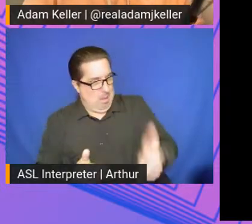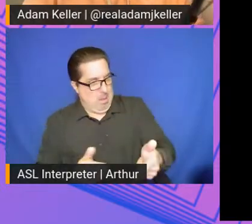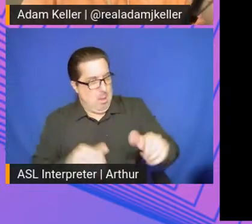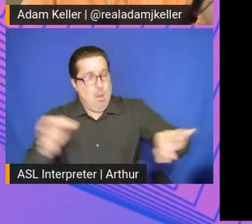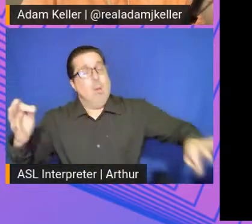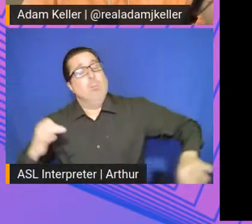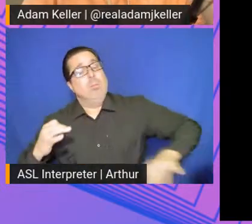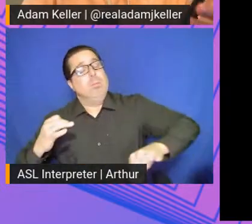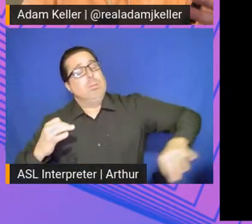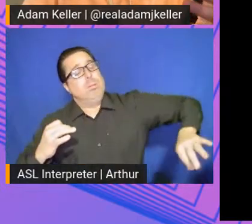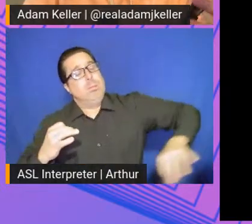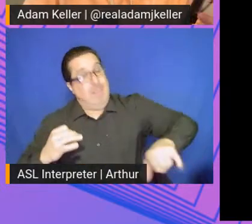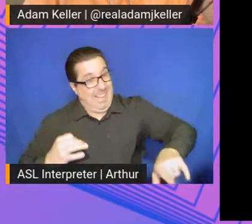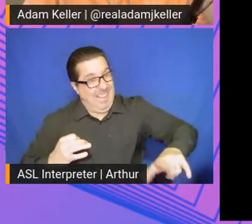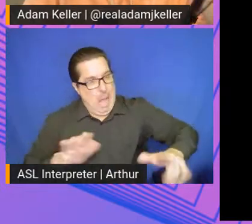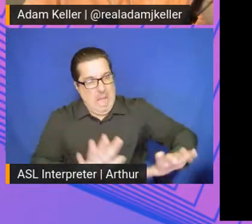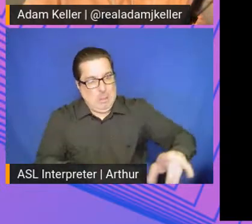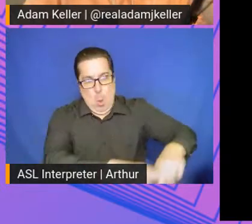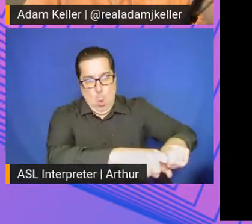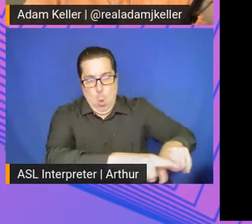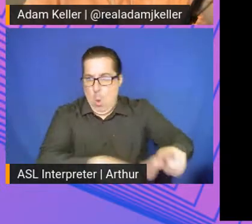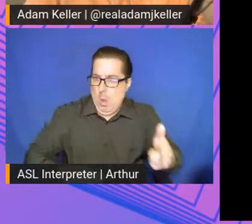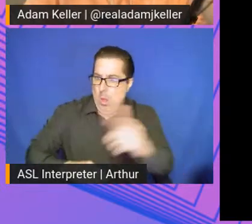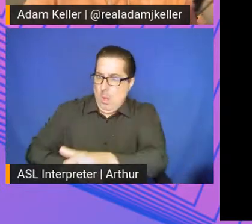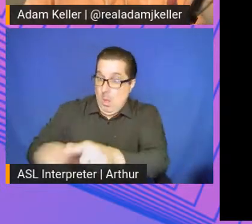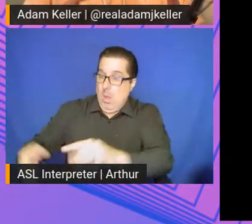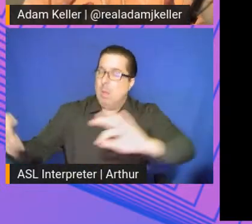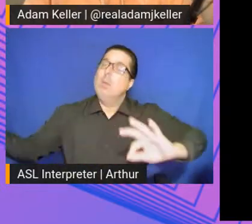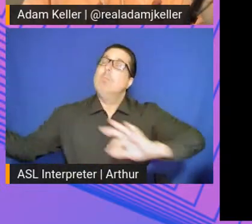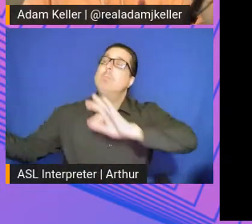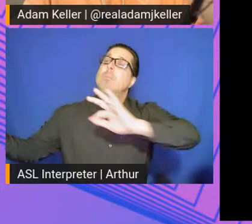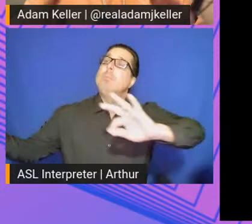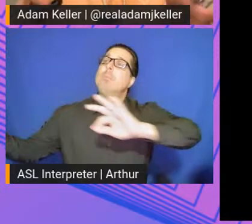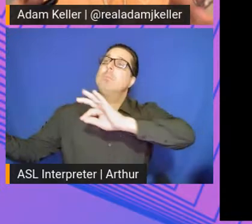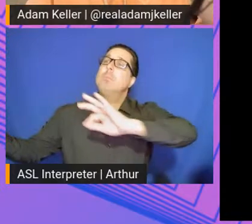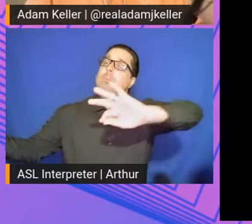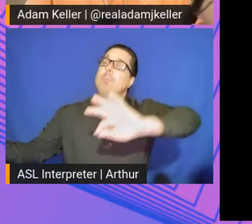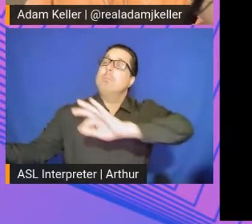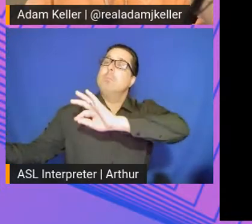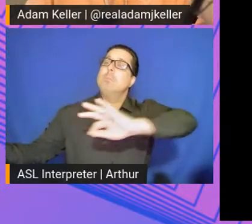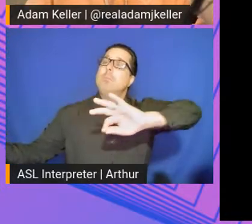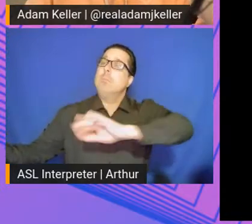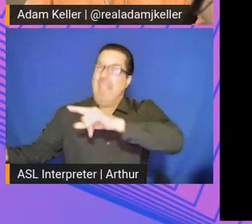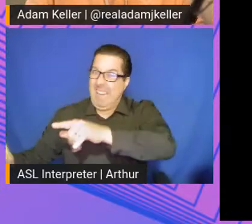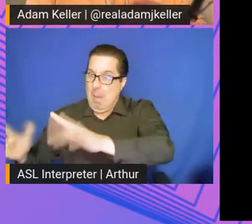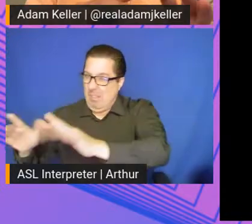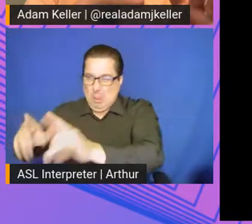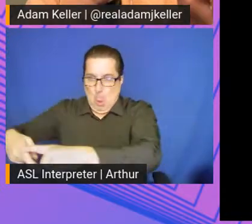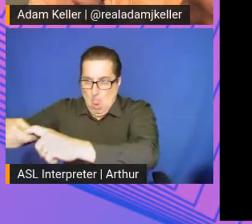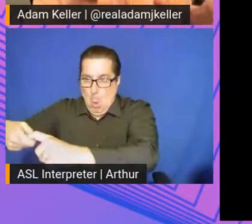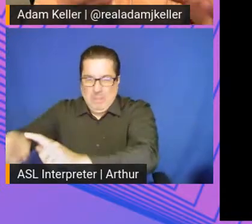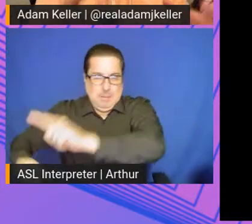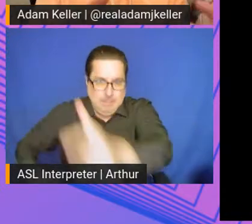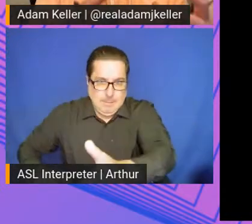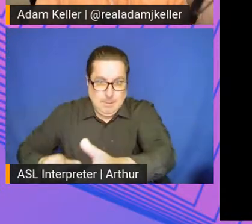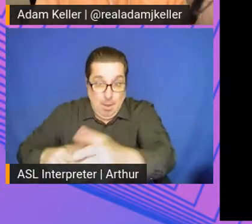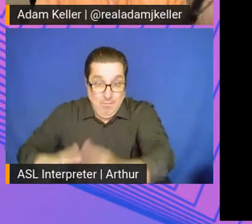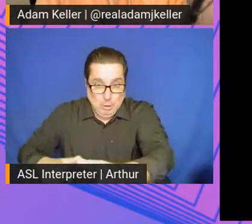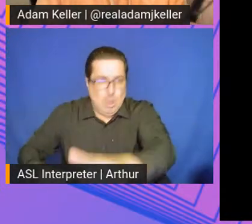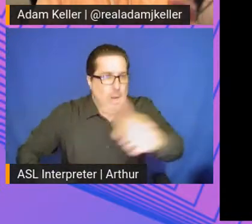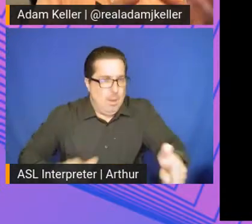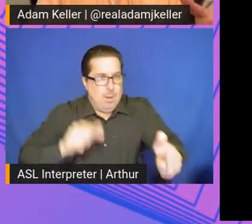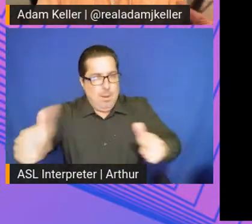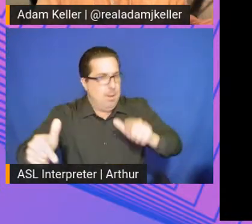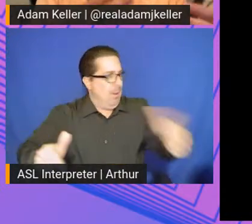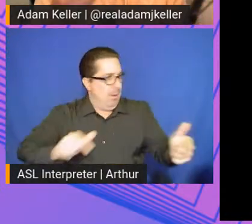an orchestrator like Amazon ECS. Its job is to make sure that your desired state